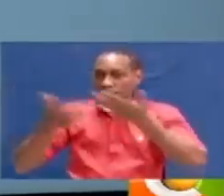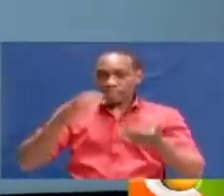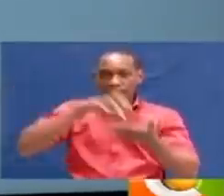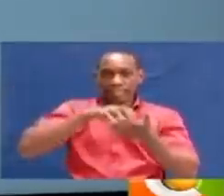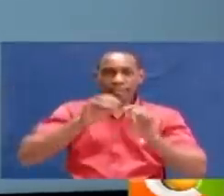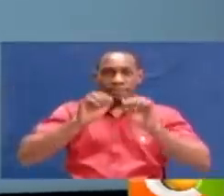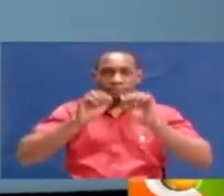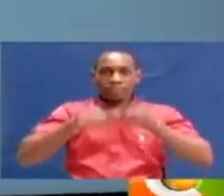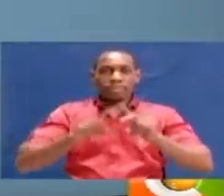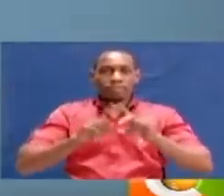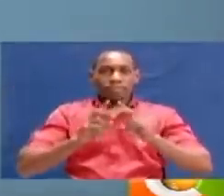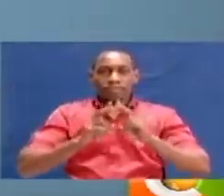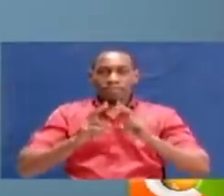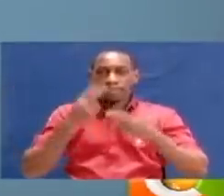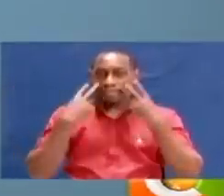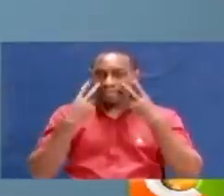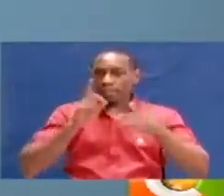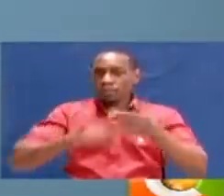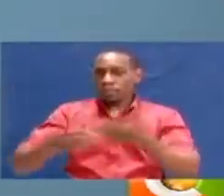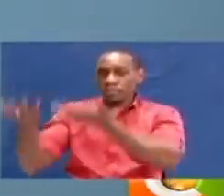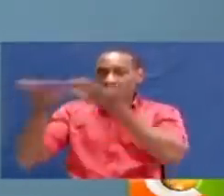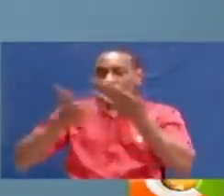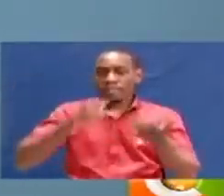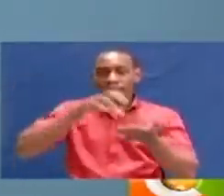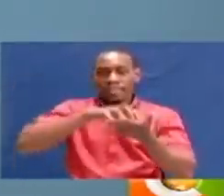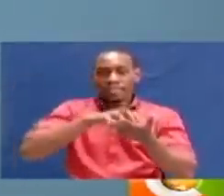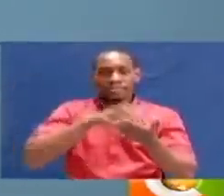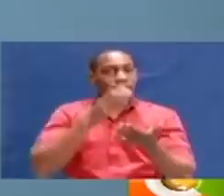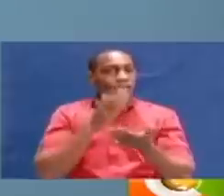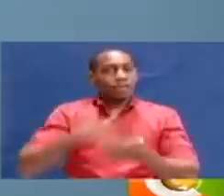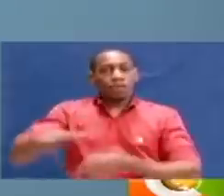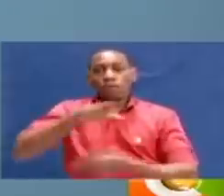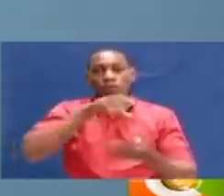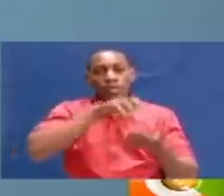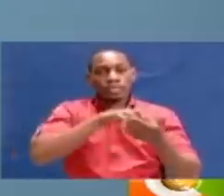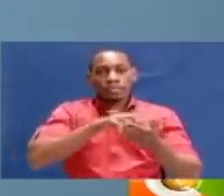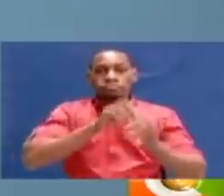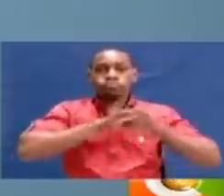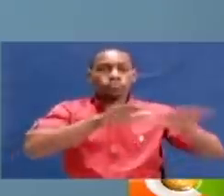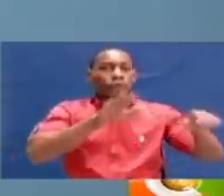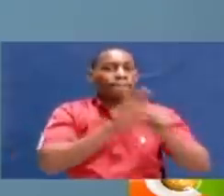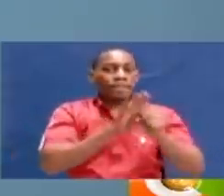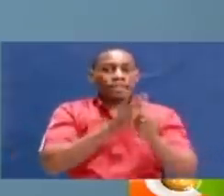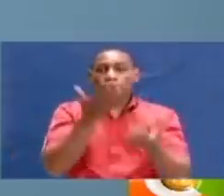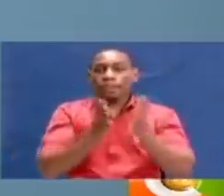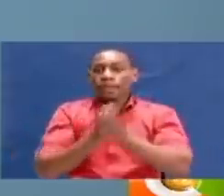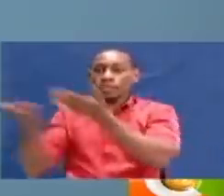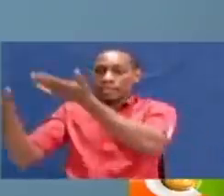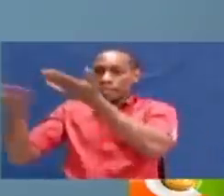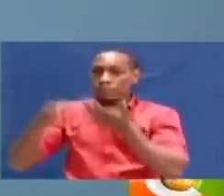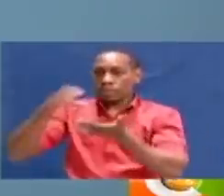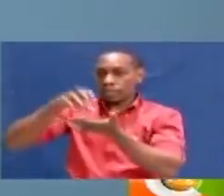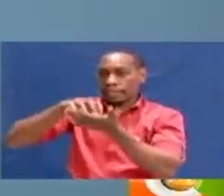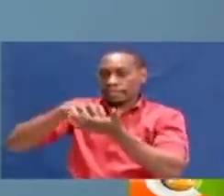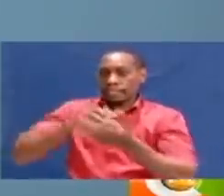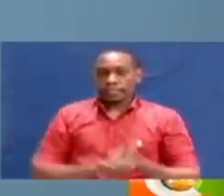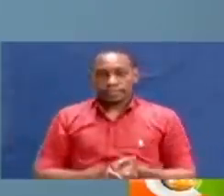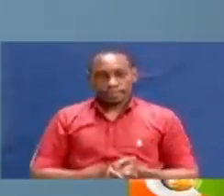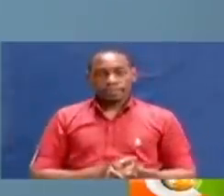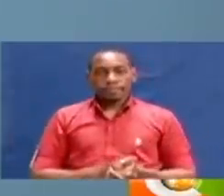see, the imported cases now have, the local cases have overtaken the imported